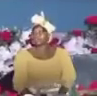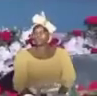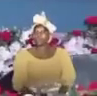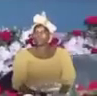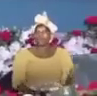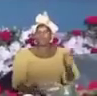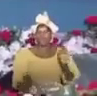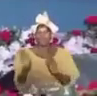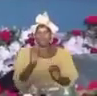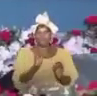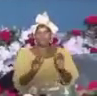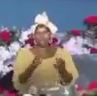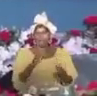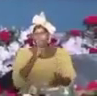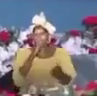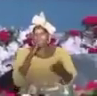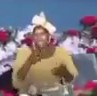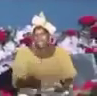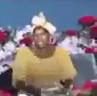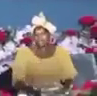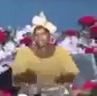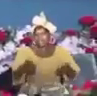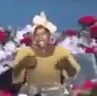Oh, be lifted